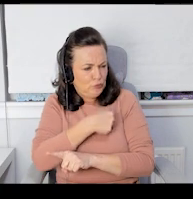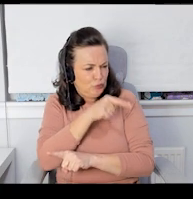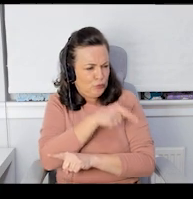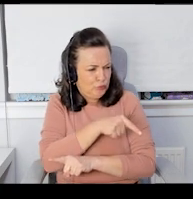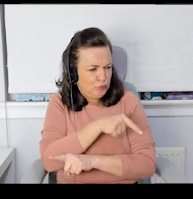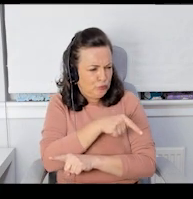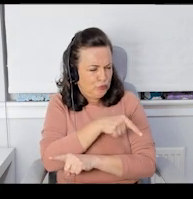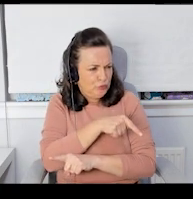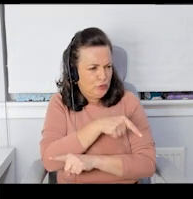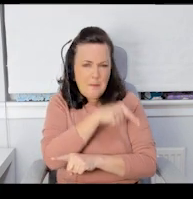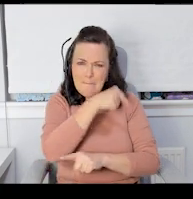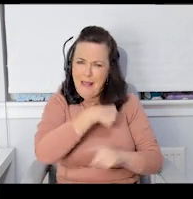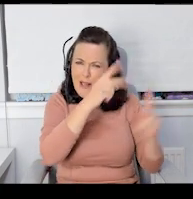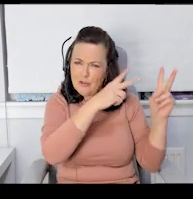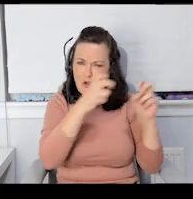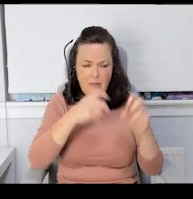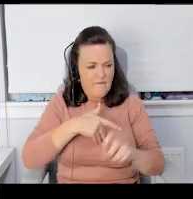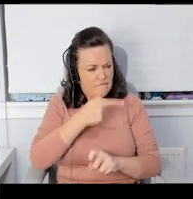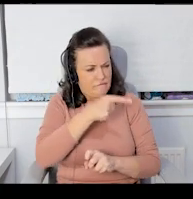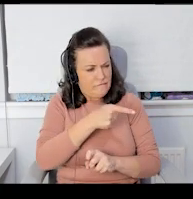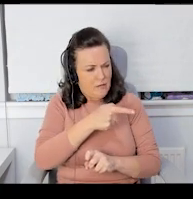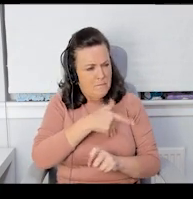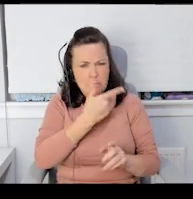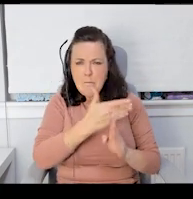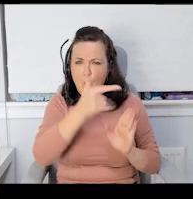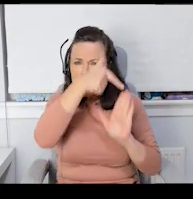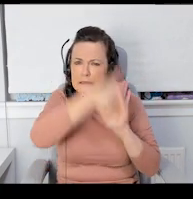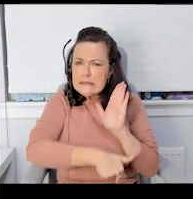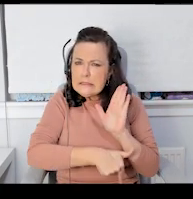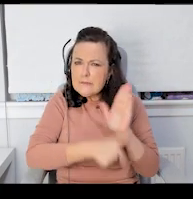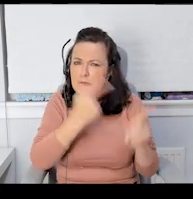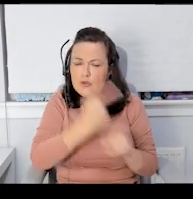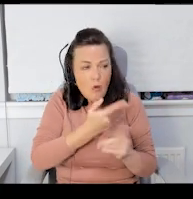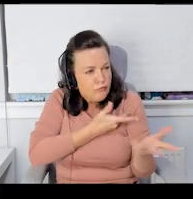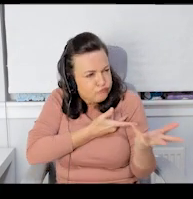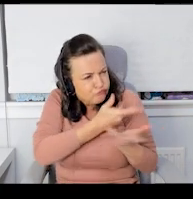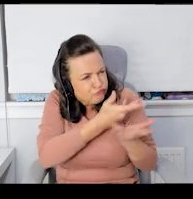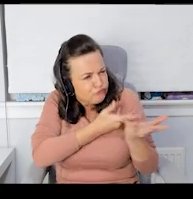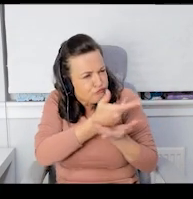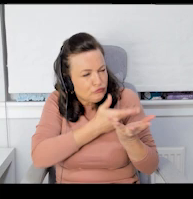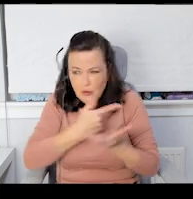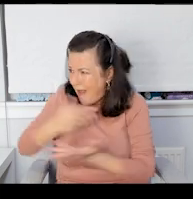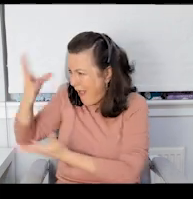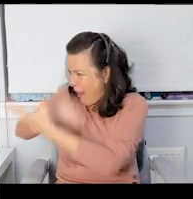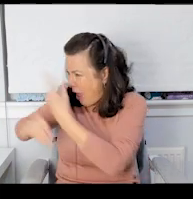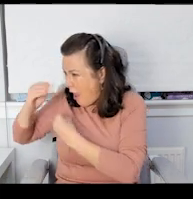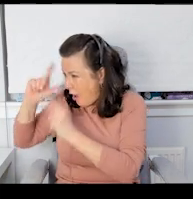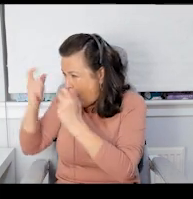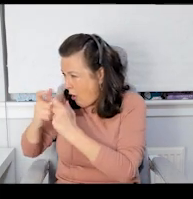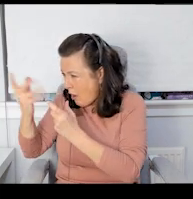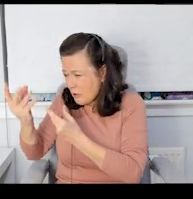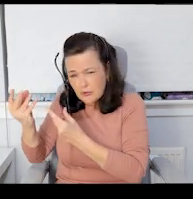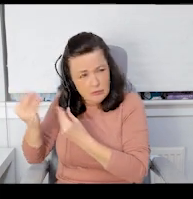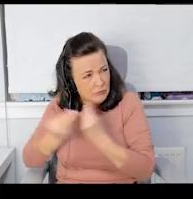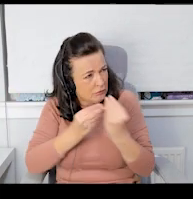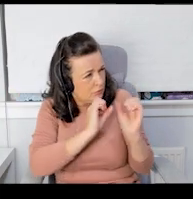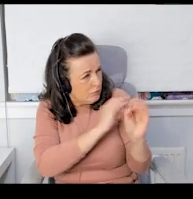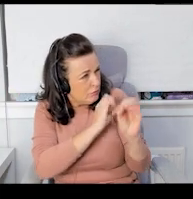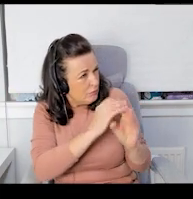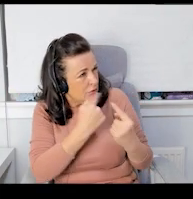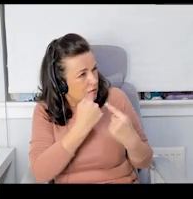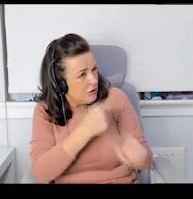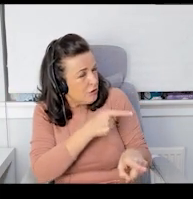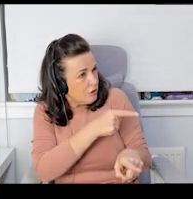would have really, you know, thoughtful discussions with my lecturer at college, and I could just bring that over to my computing science teacher at school. So